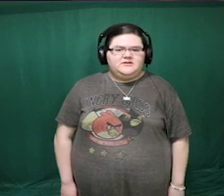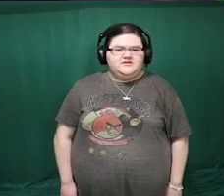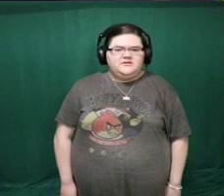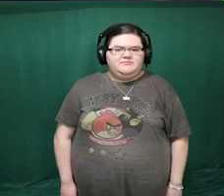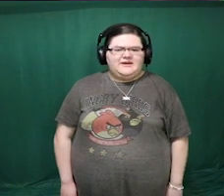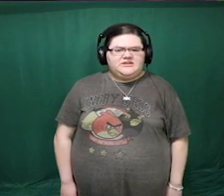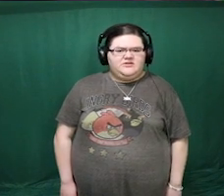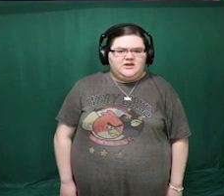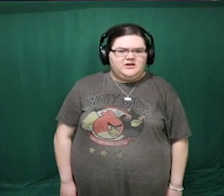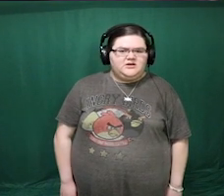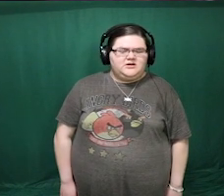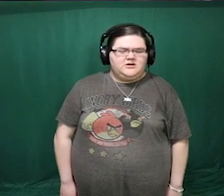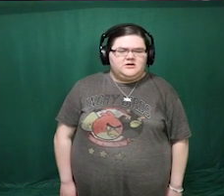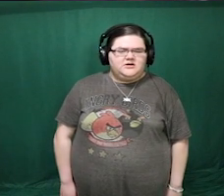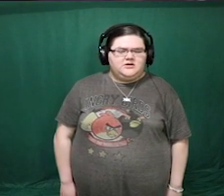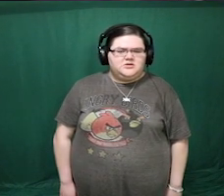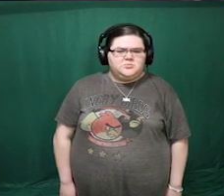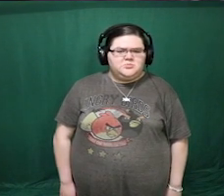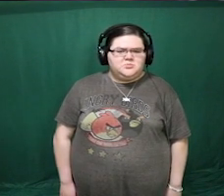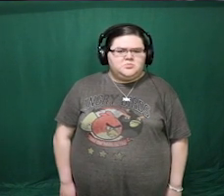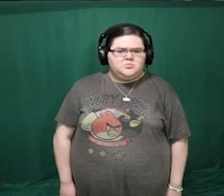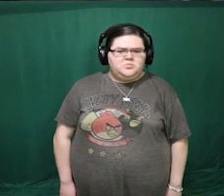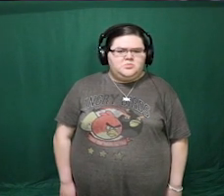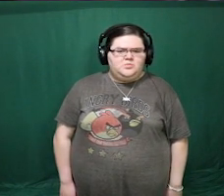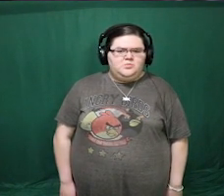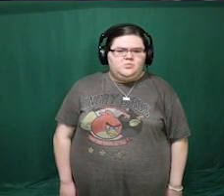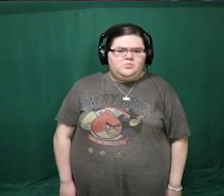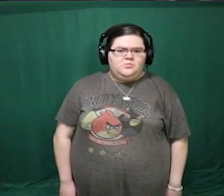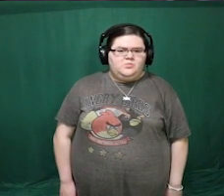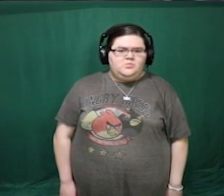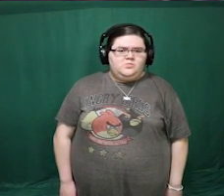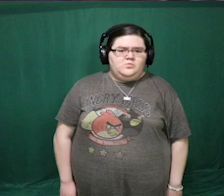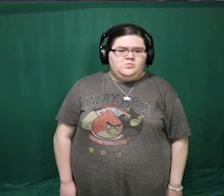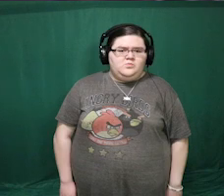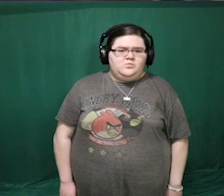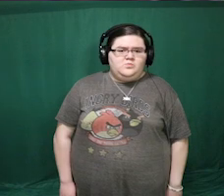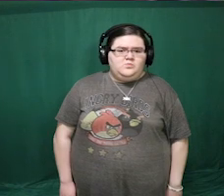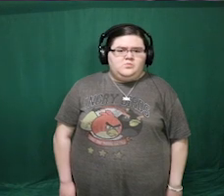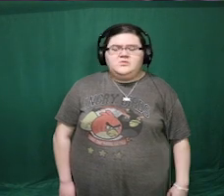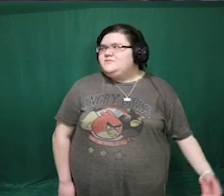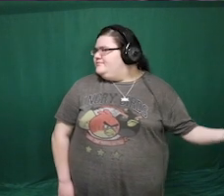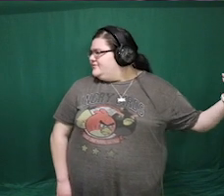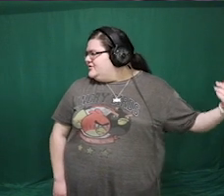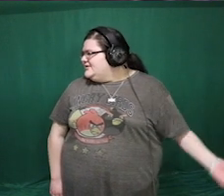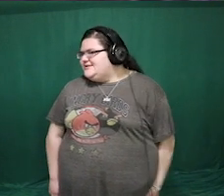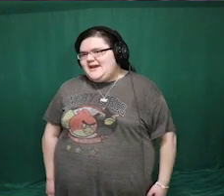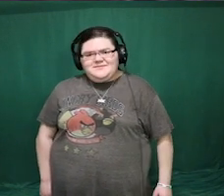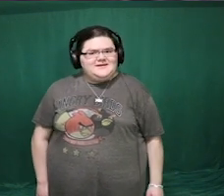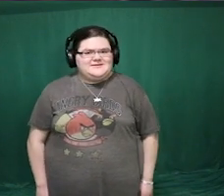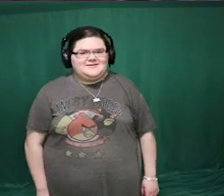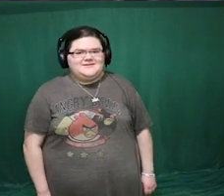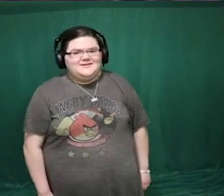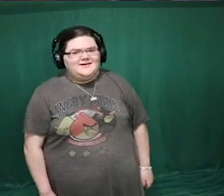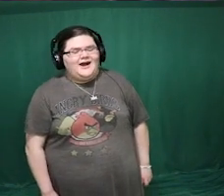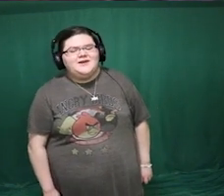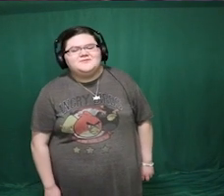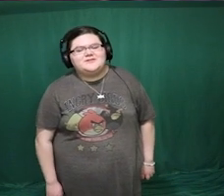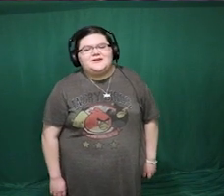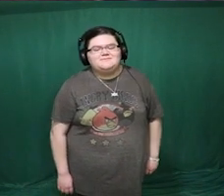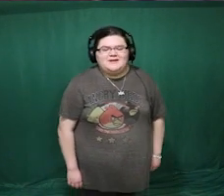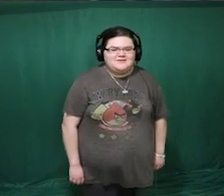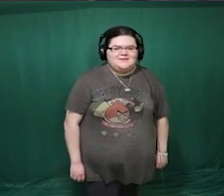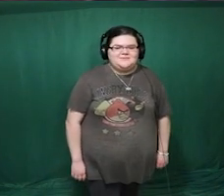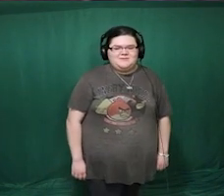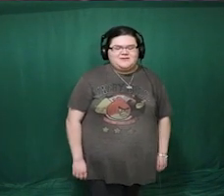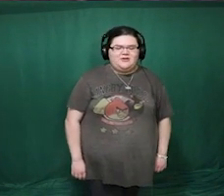poison. Bacteria. It's gotta be that. Oh no. What, damn it! I am